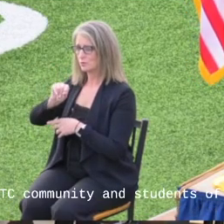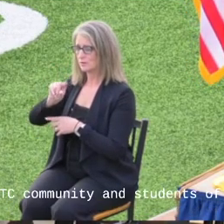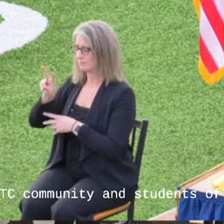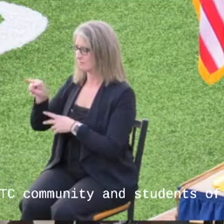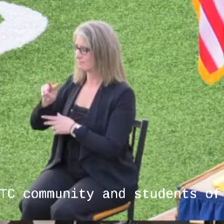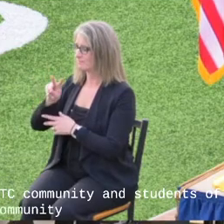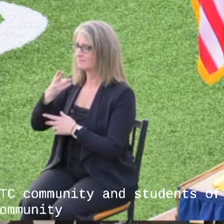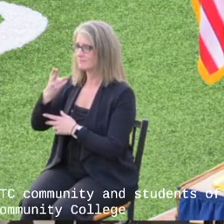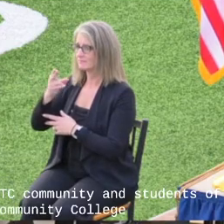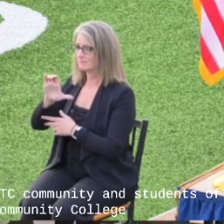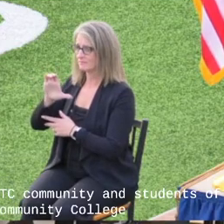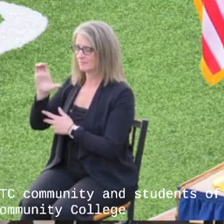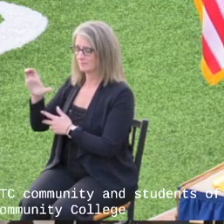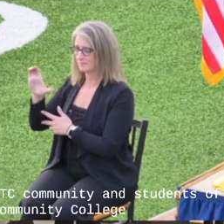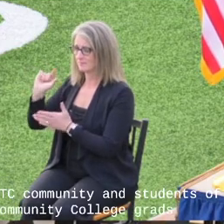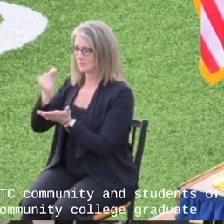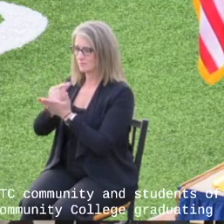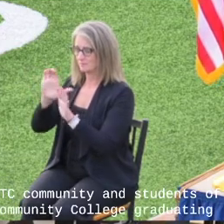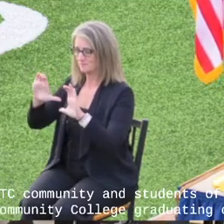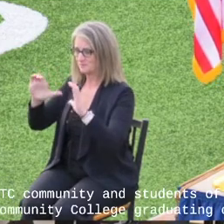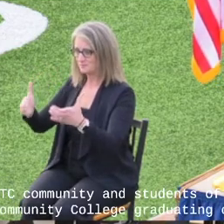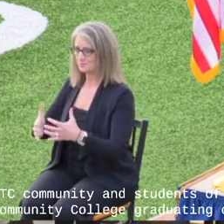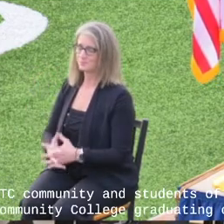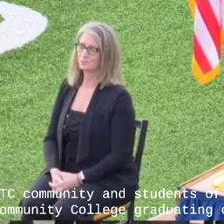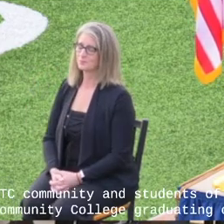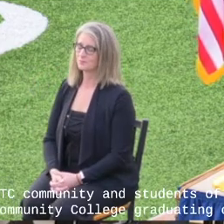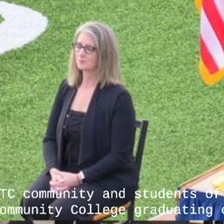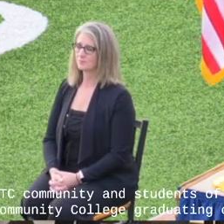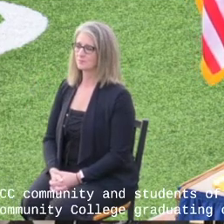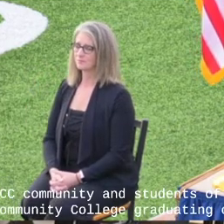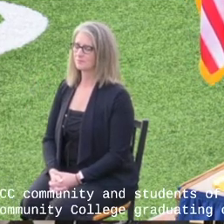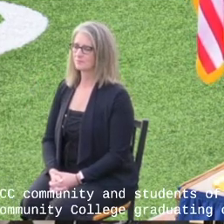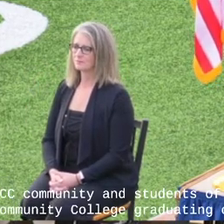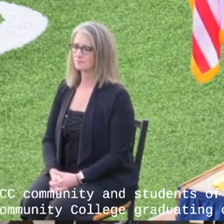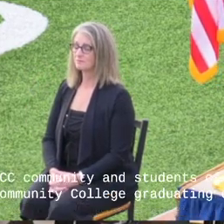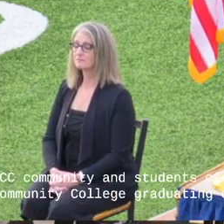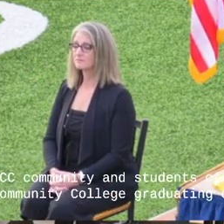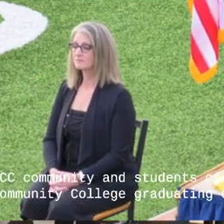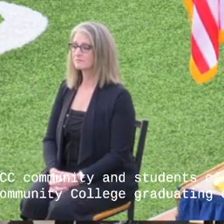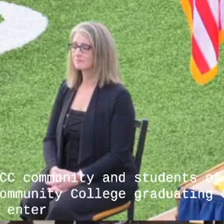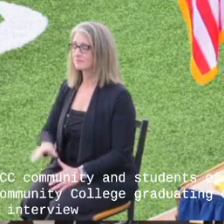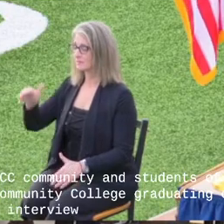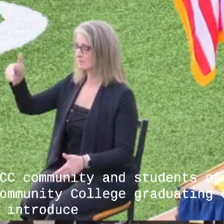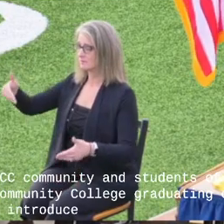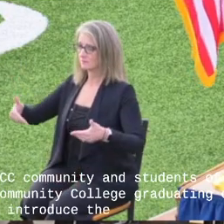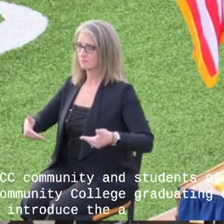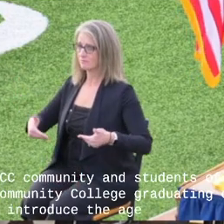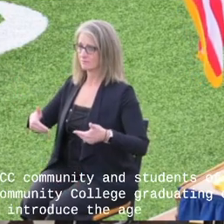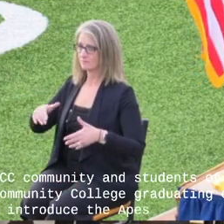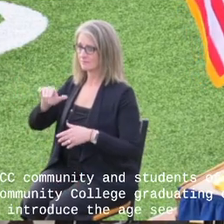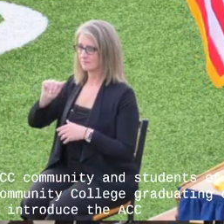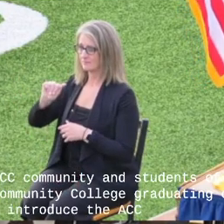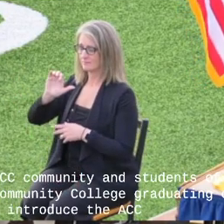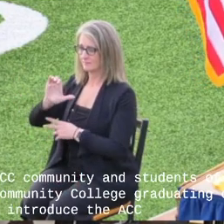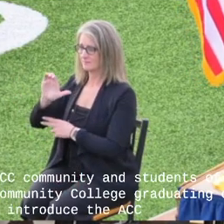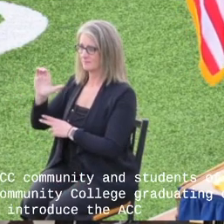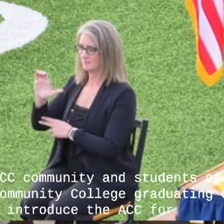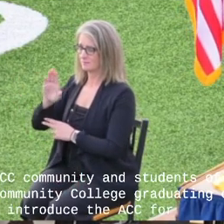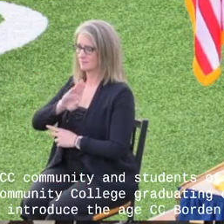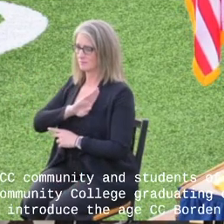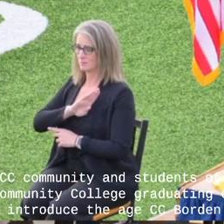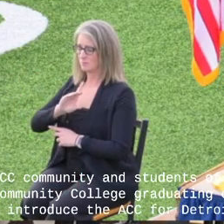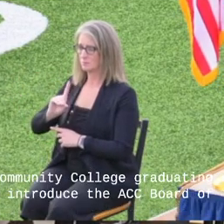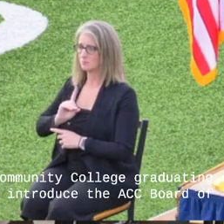Highland Community College graduating class. I would like to introduce the HCC Board